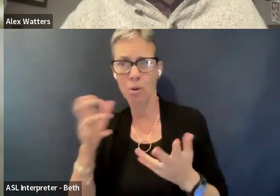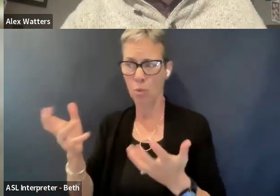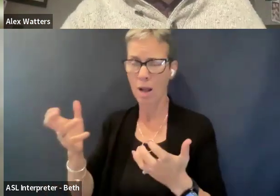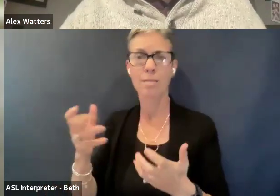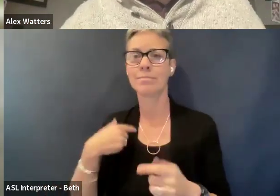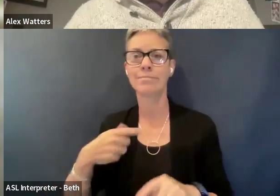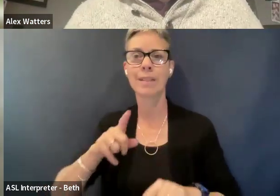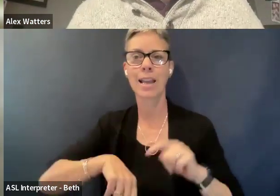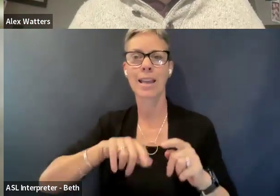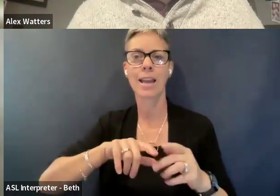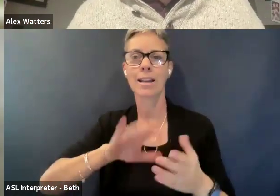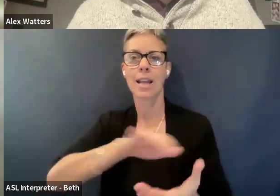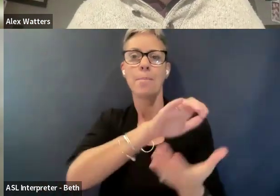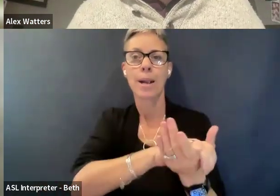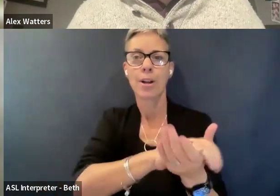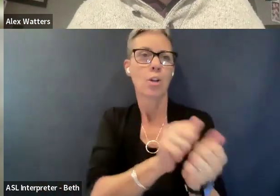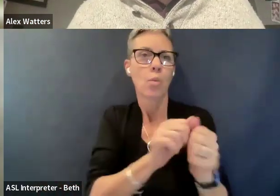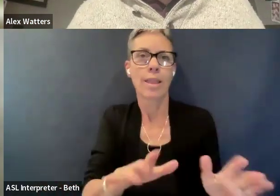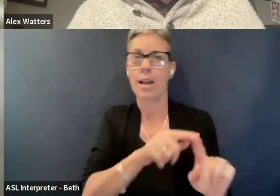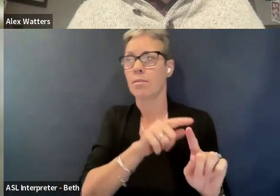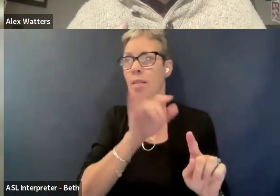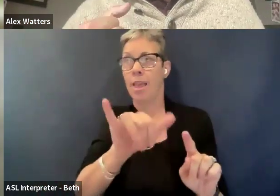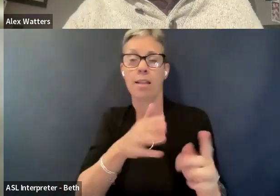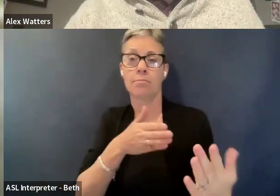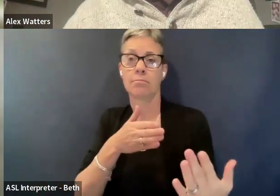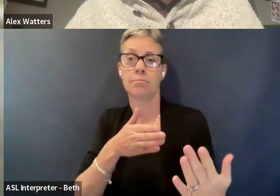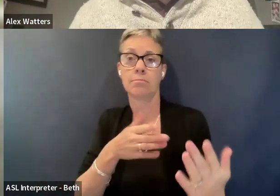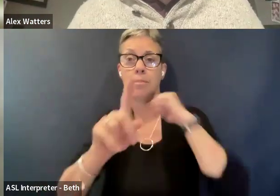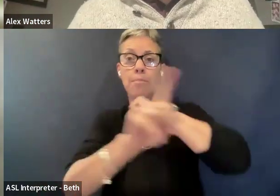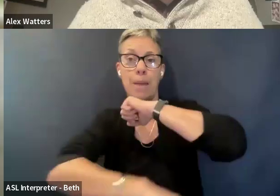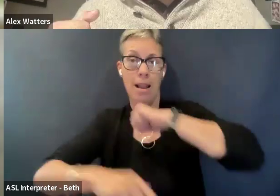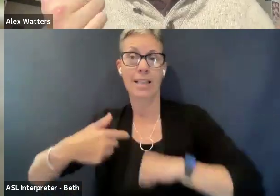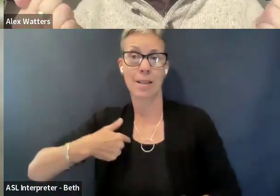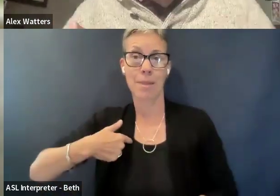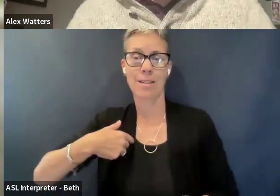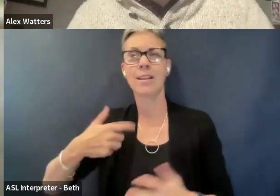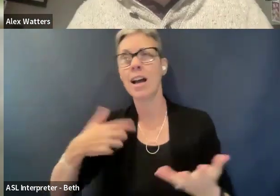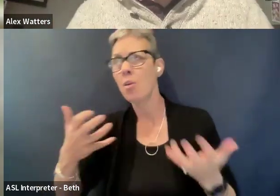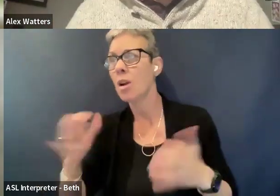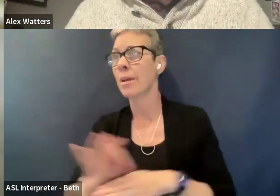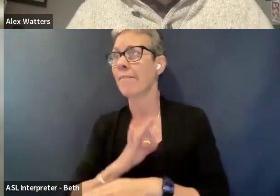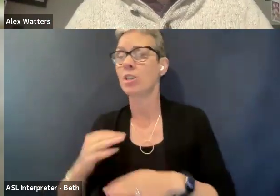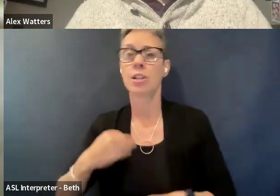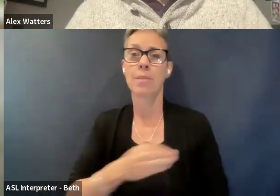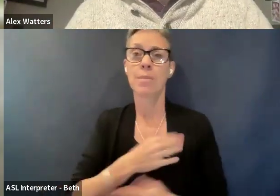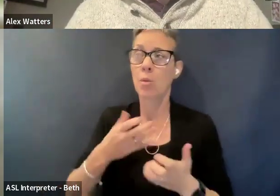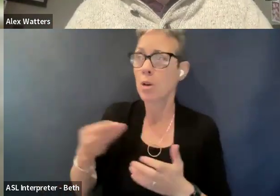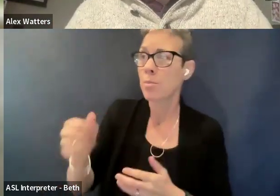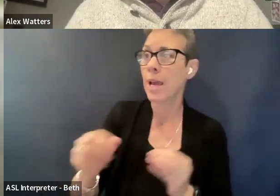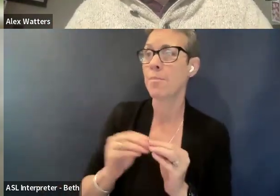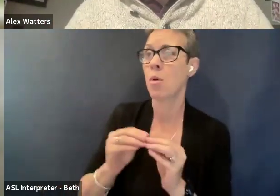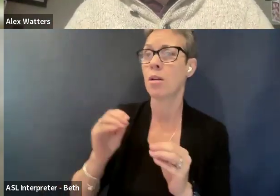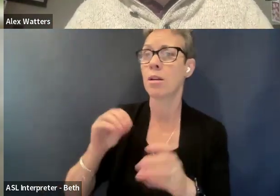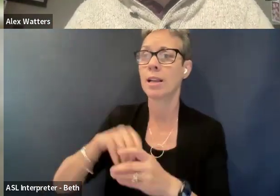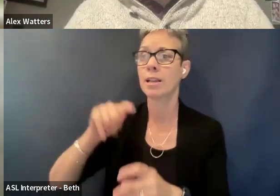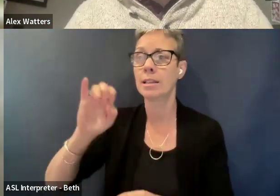get married without those things coming against me. I just want to be a functioning member. I want to pay more in taxes. I want to get a better job. I